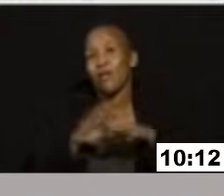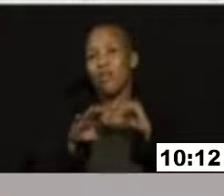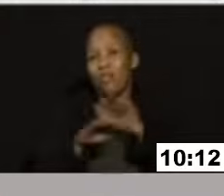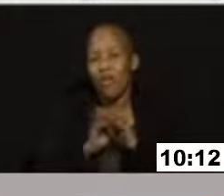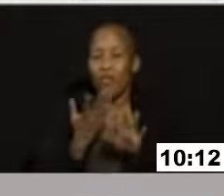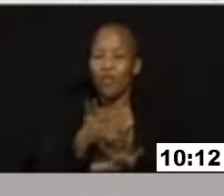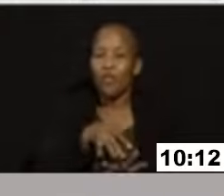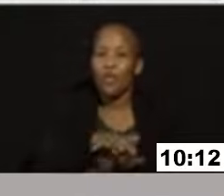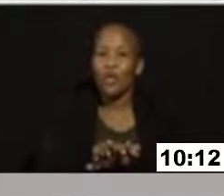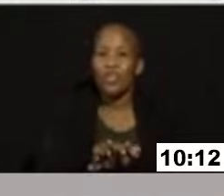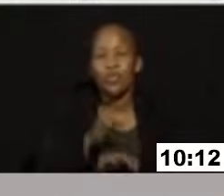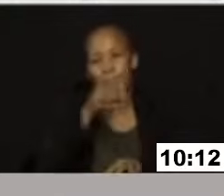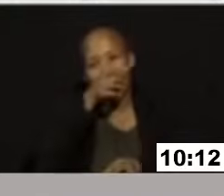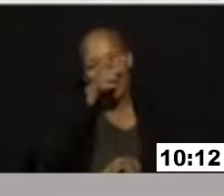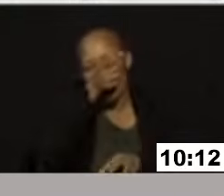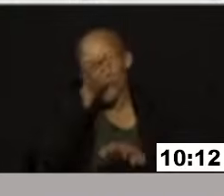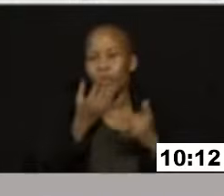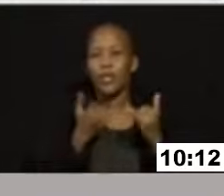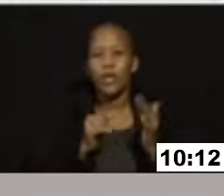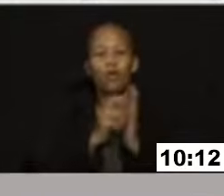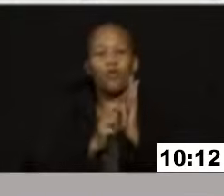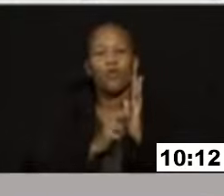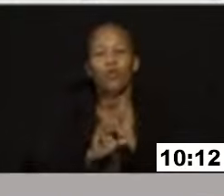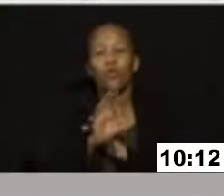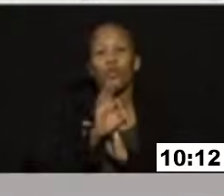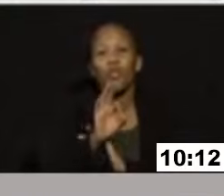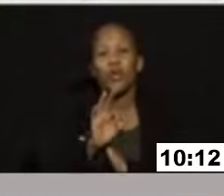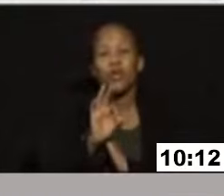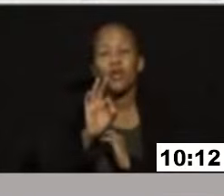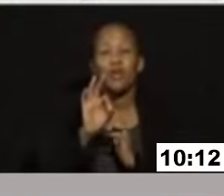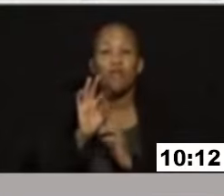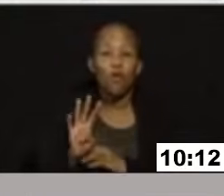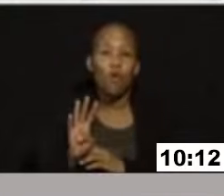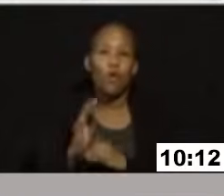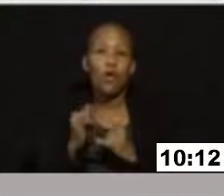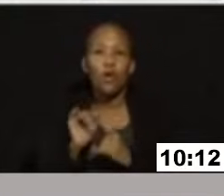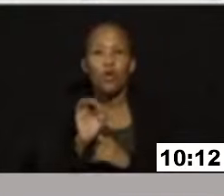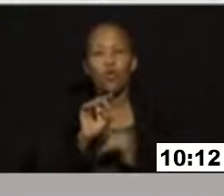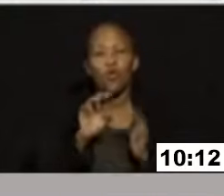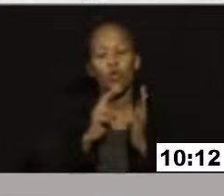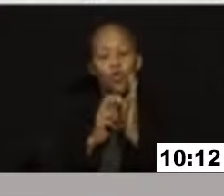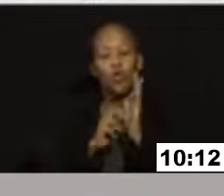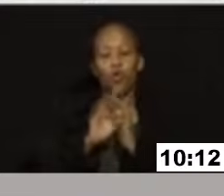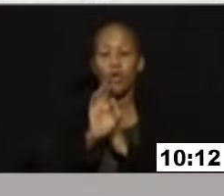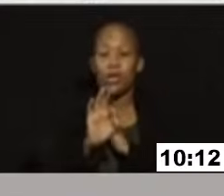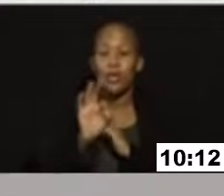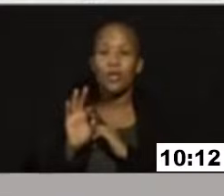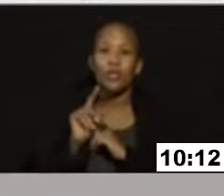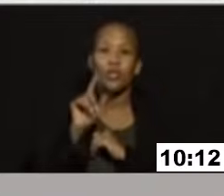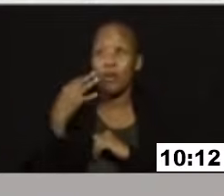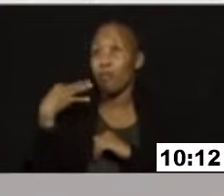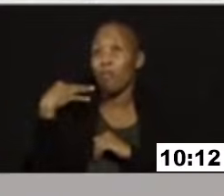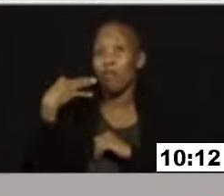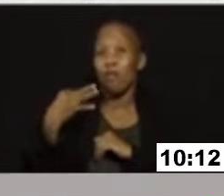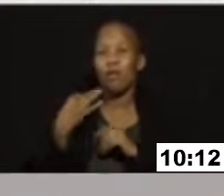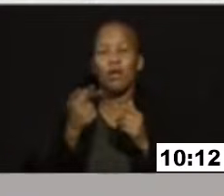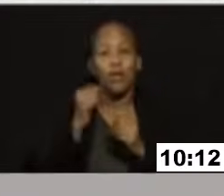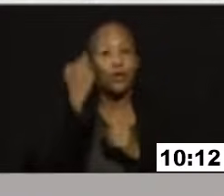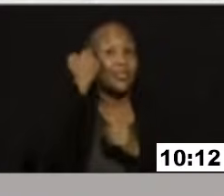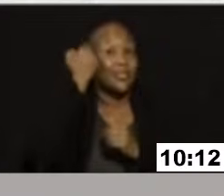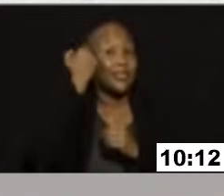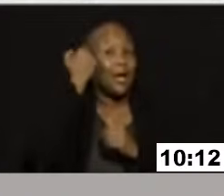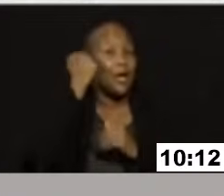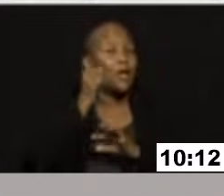3.4, an application in terms of Rule 3.3 above must be submitted in writing to the Secretary of the Commission within 14